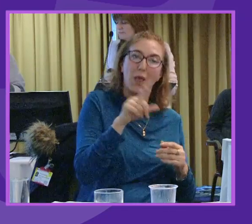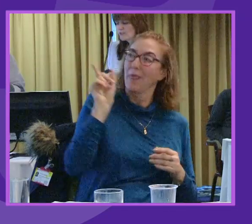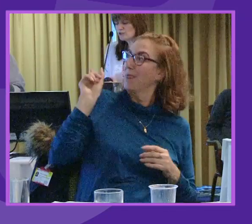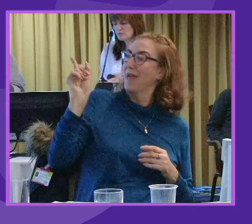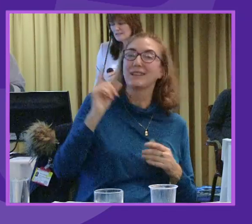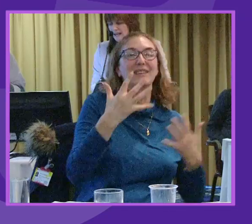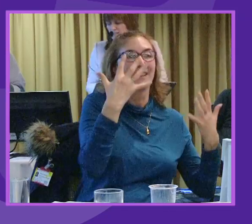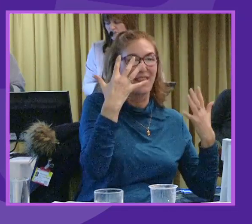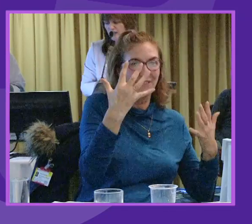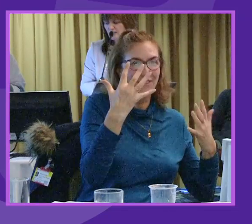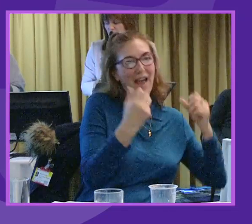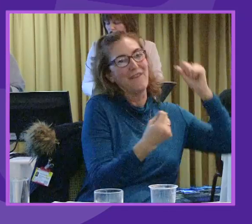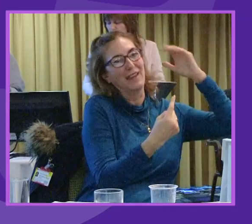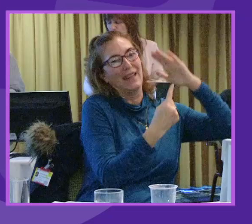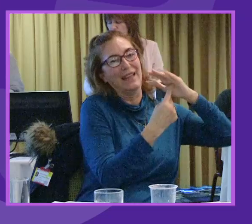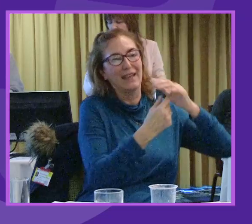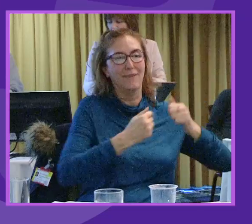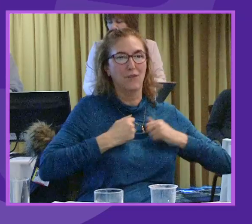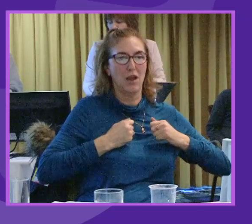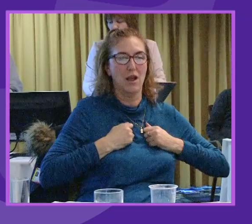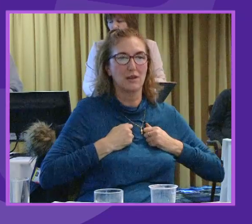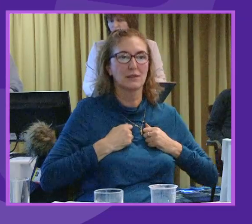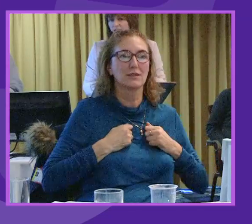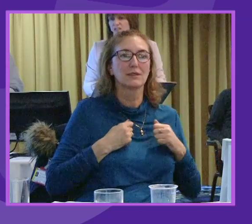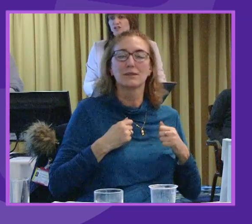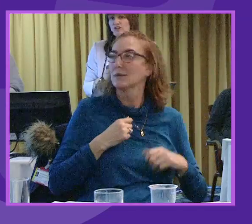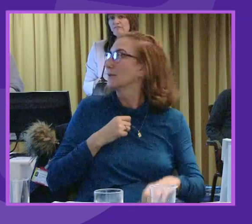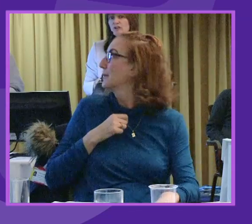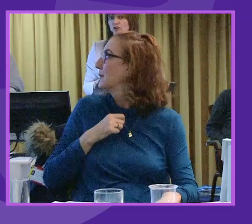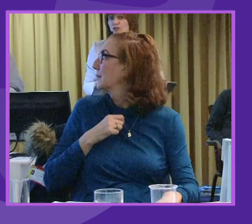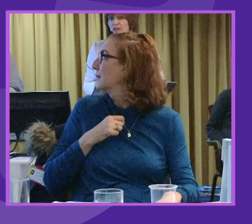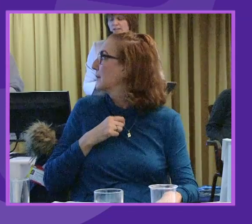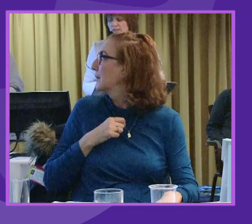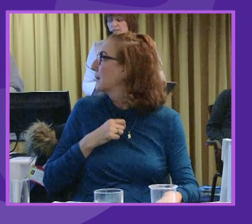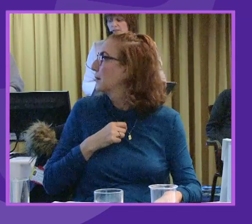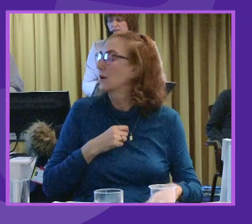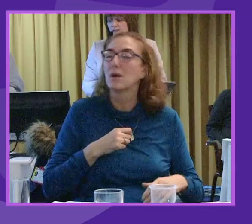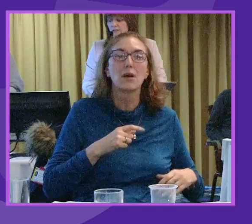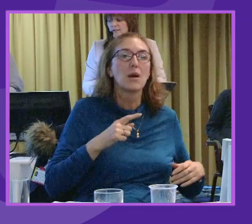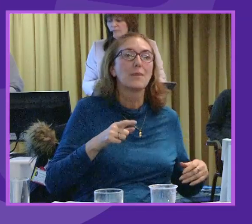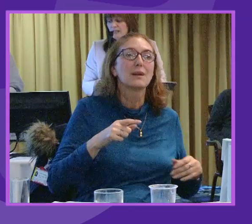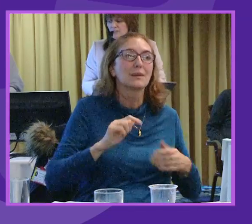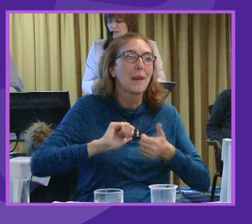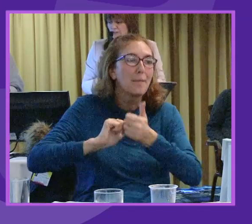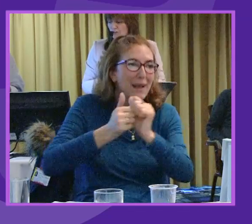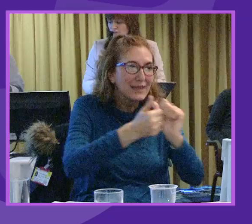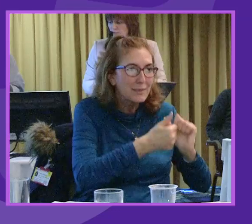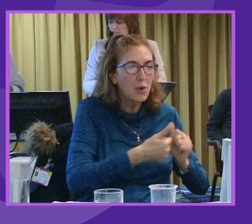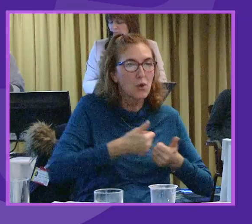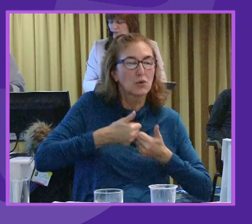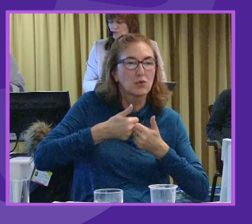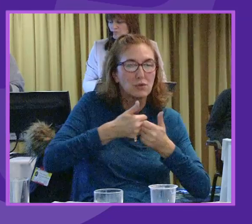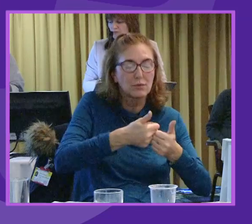Care that really make a difference. So it's selecting, training and supporting peer support workers to shift the